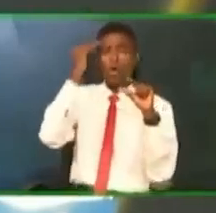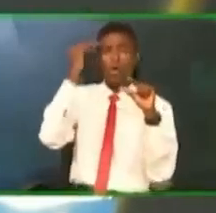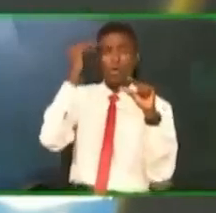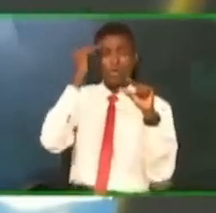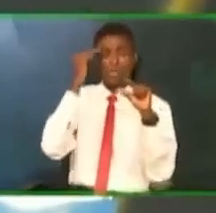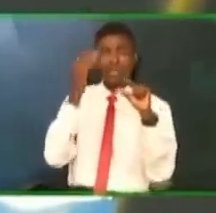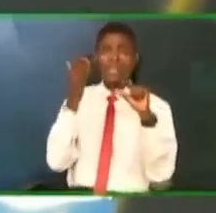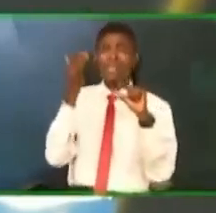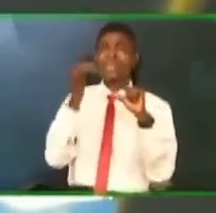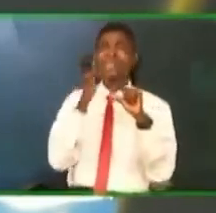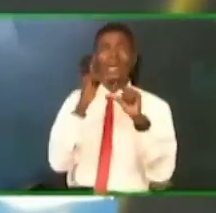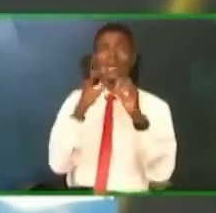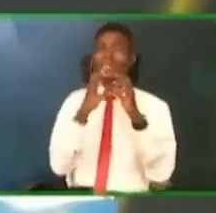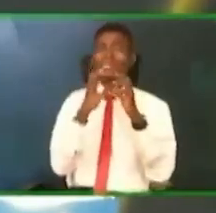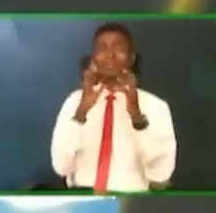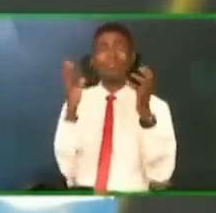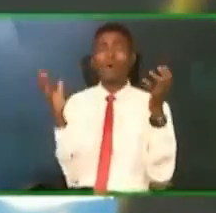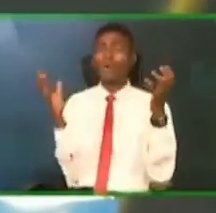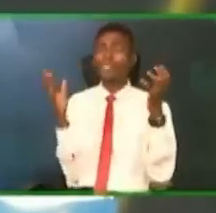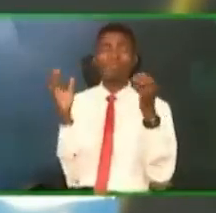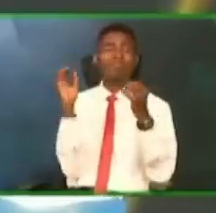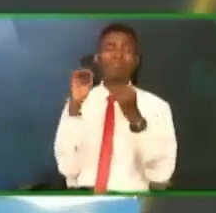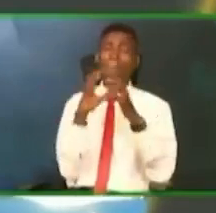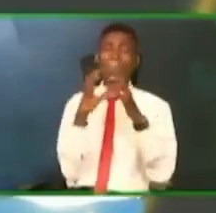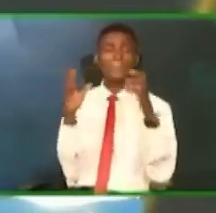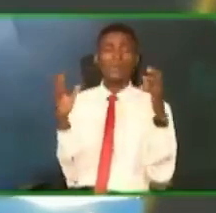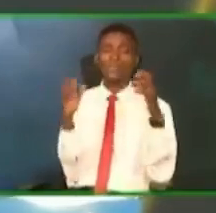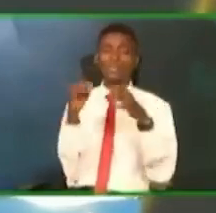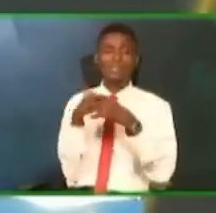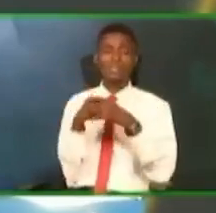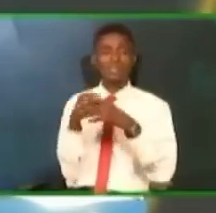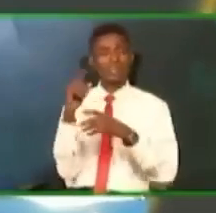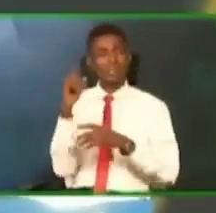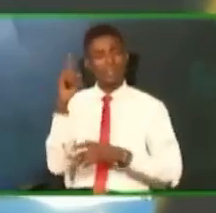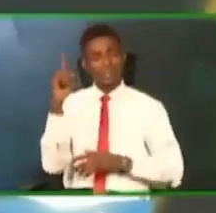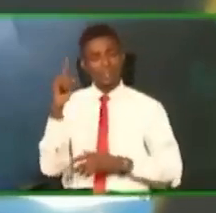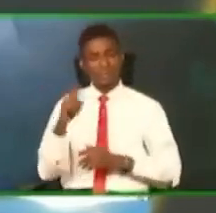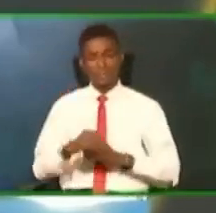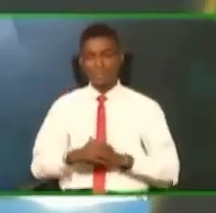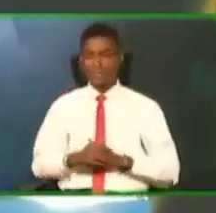know there's more that's found in you.